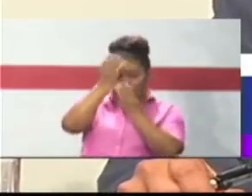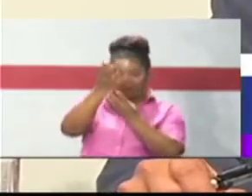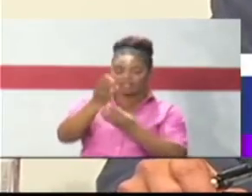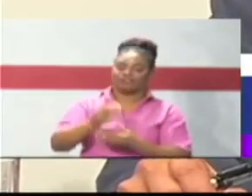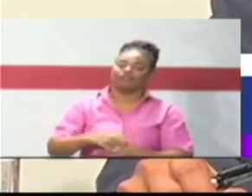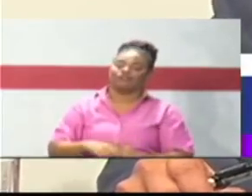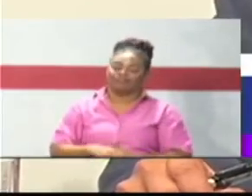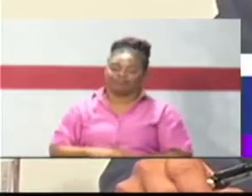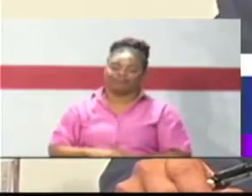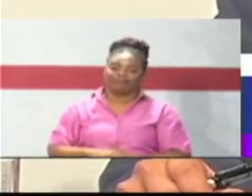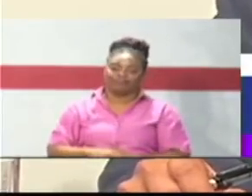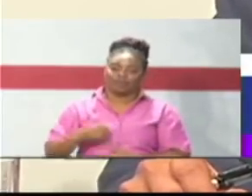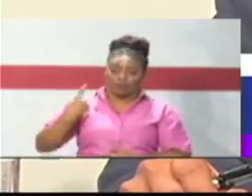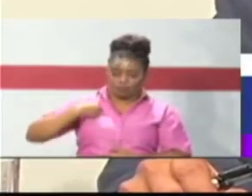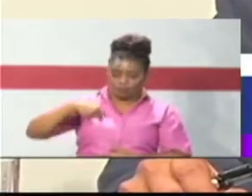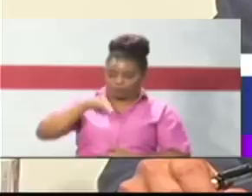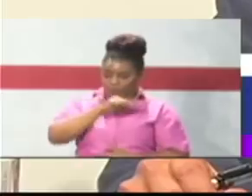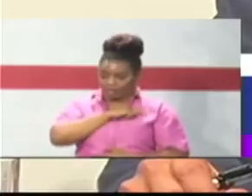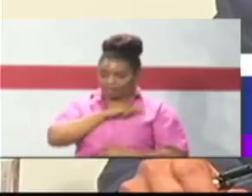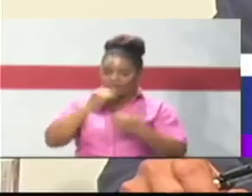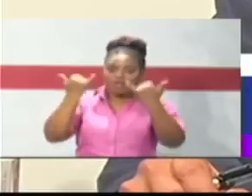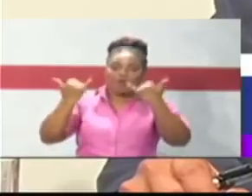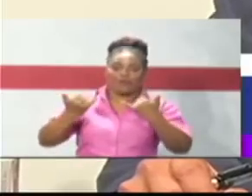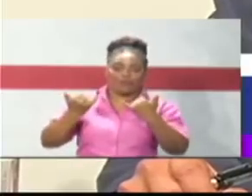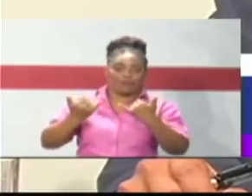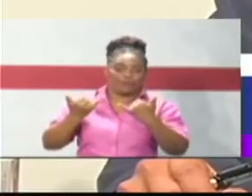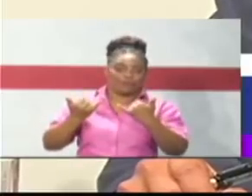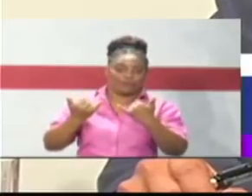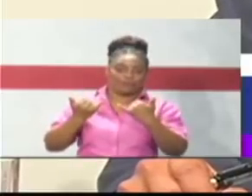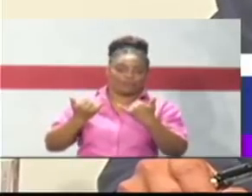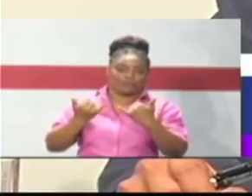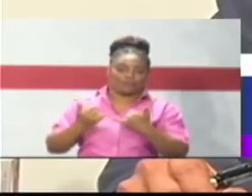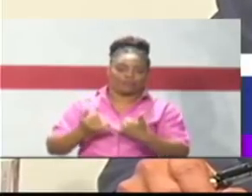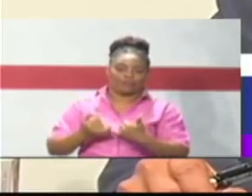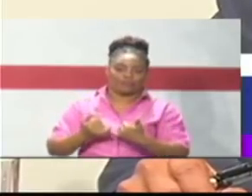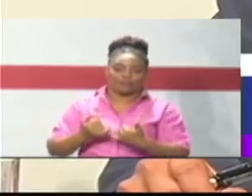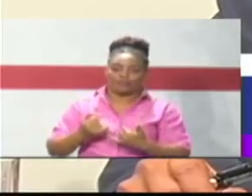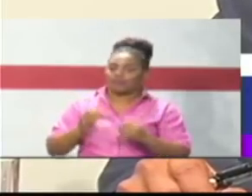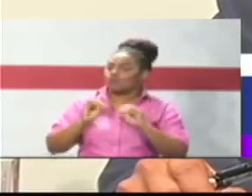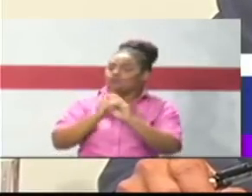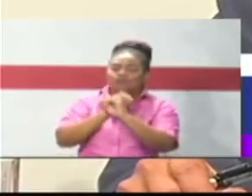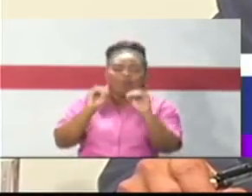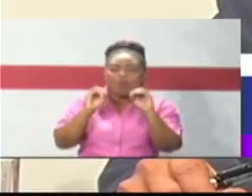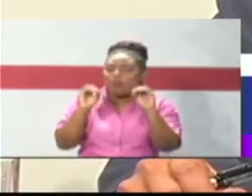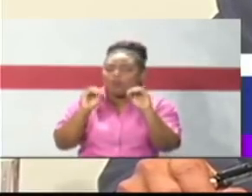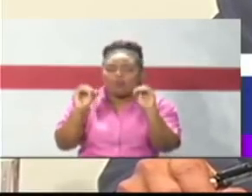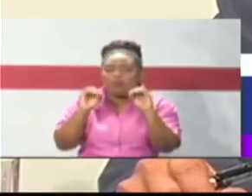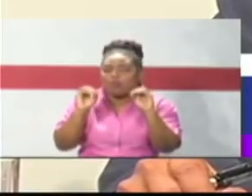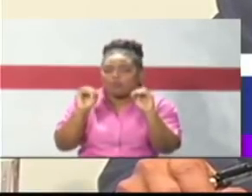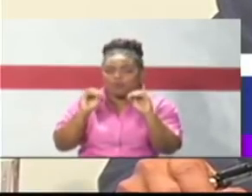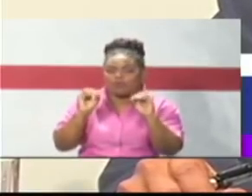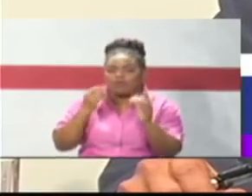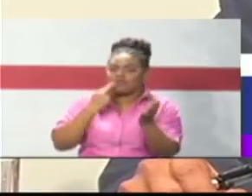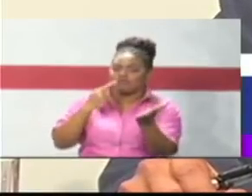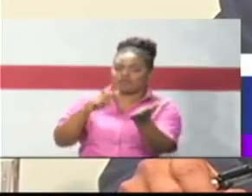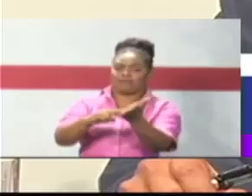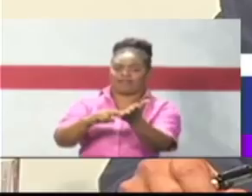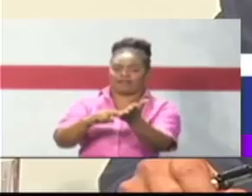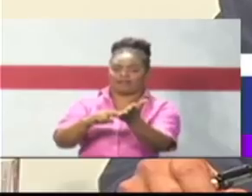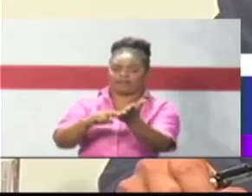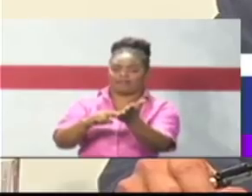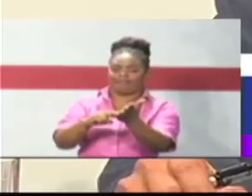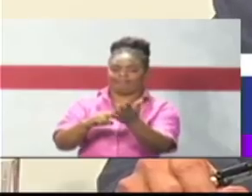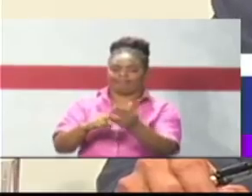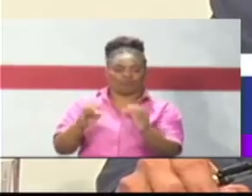we know, at this point in time, there has been no such reported either side effect